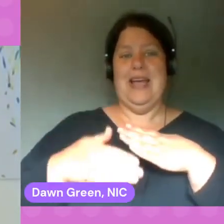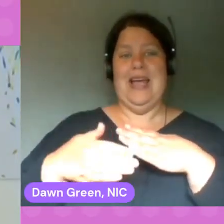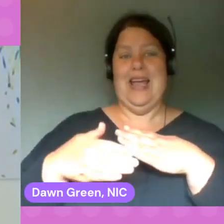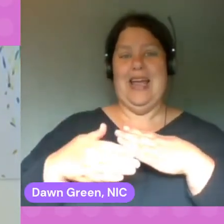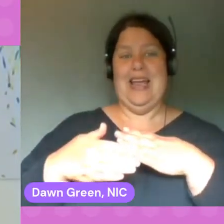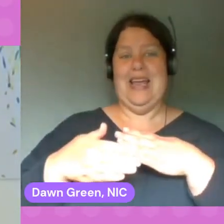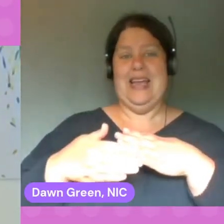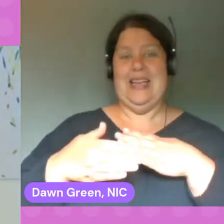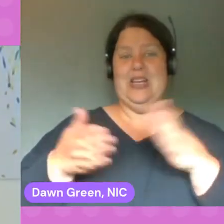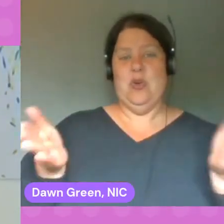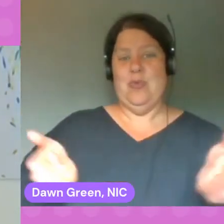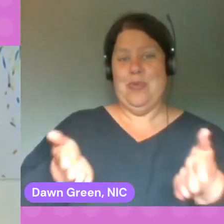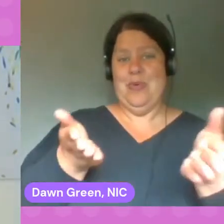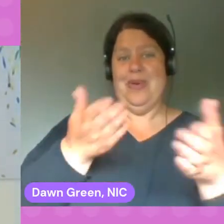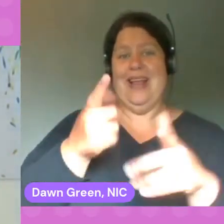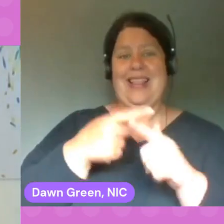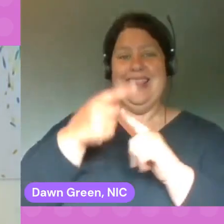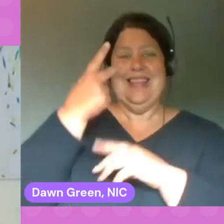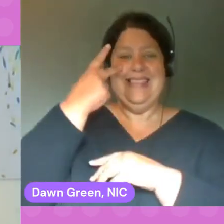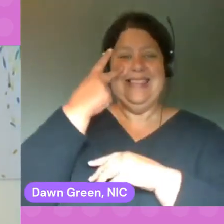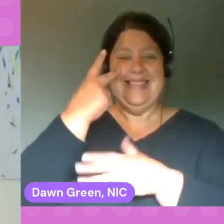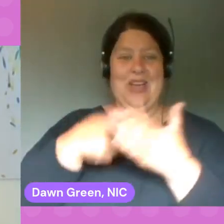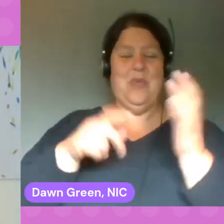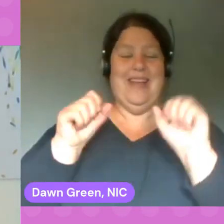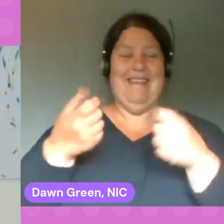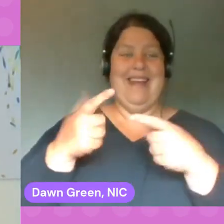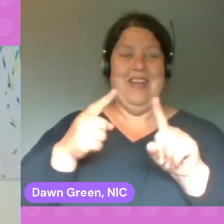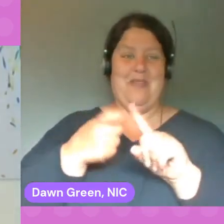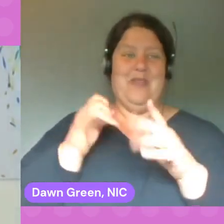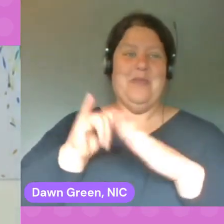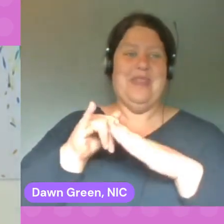high ceilings that can come out of that exploration.